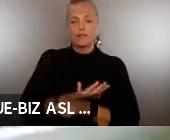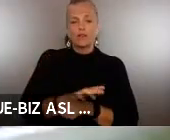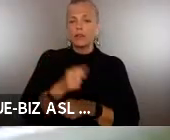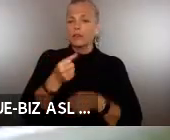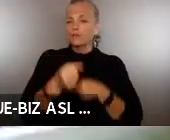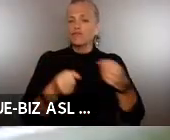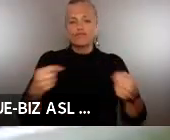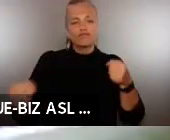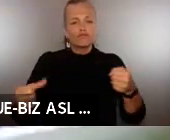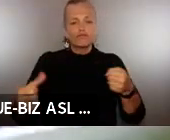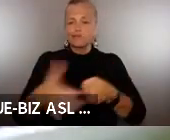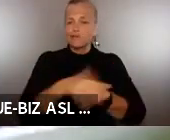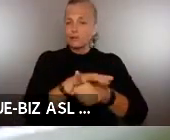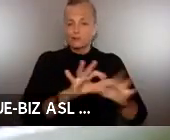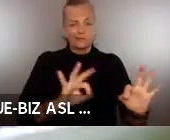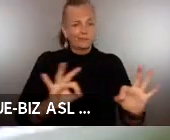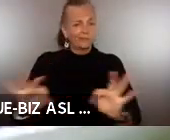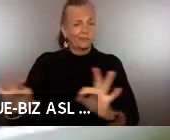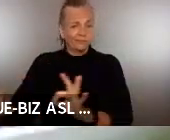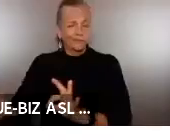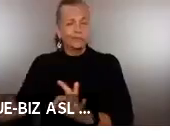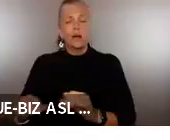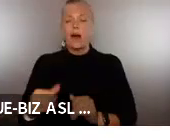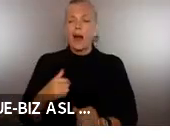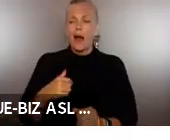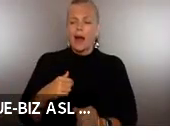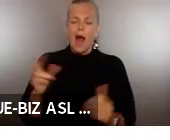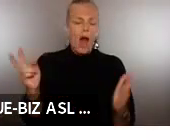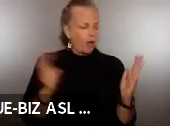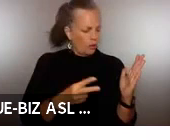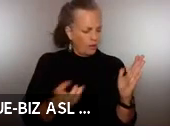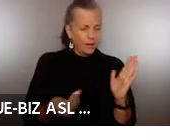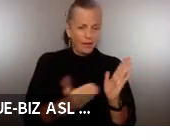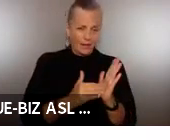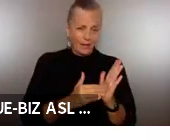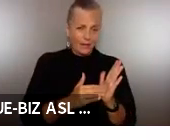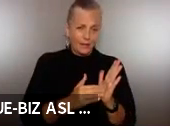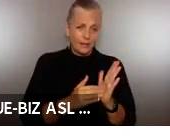perfect. We might be. I'll go over it again.